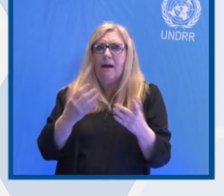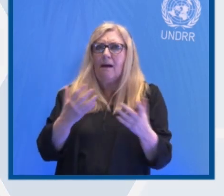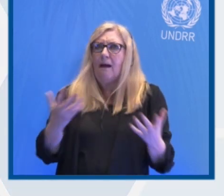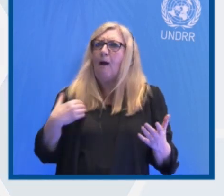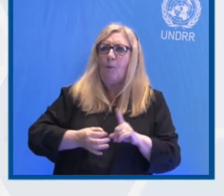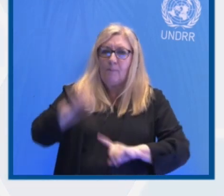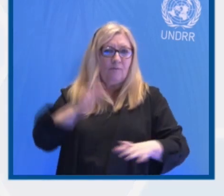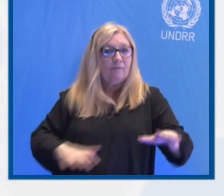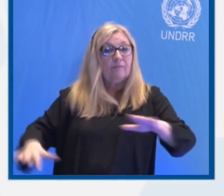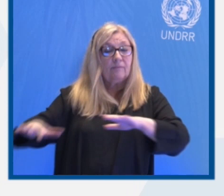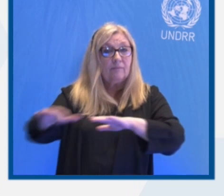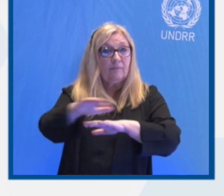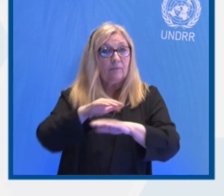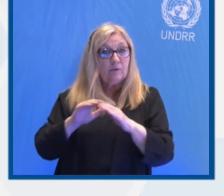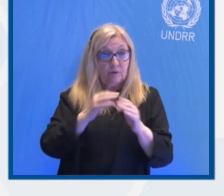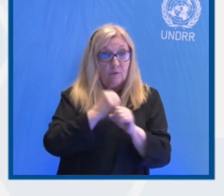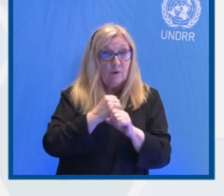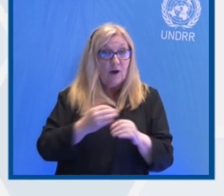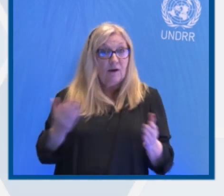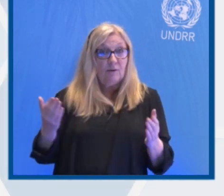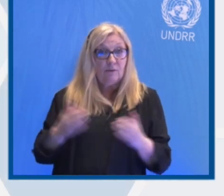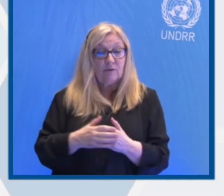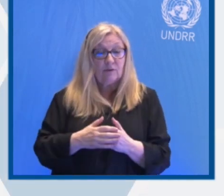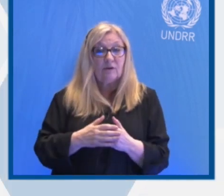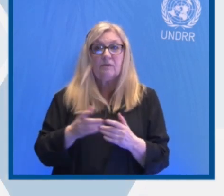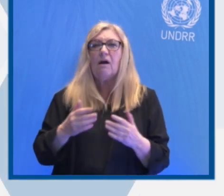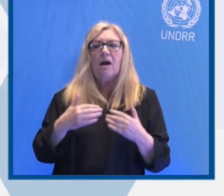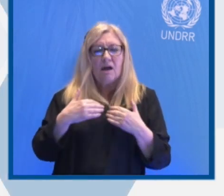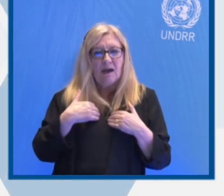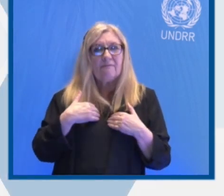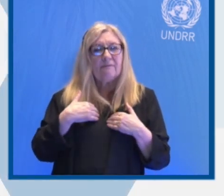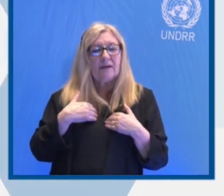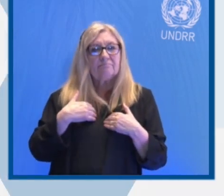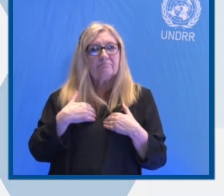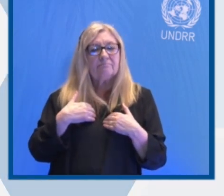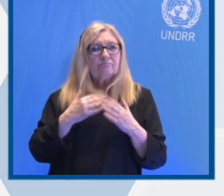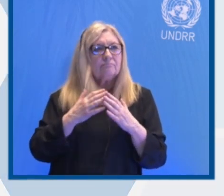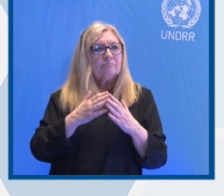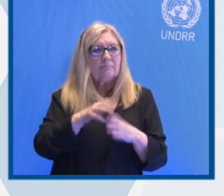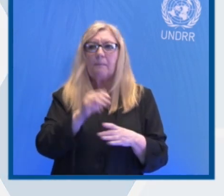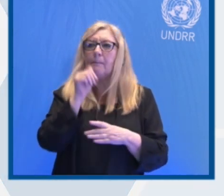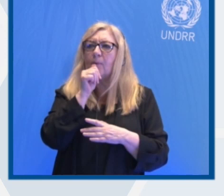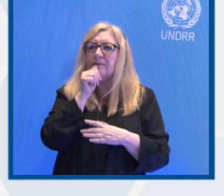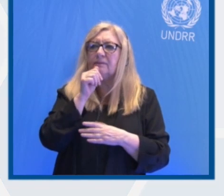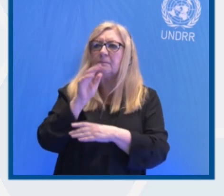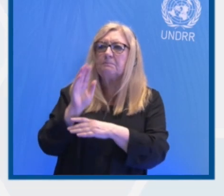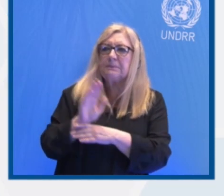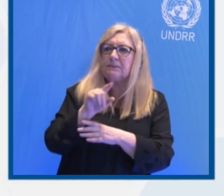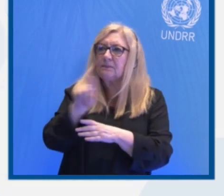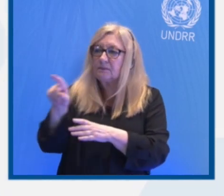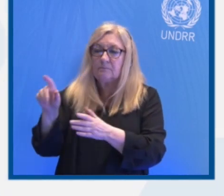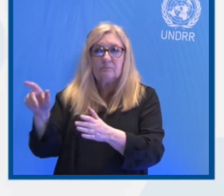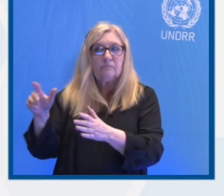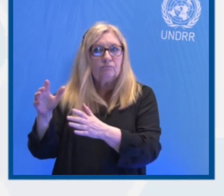in a moment. So there's a growing desire amongst the private sector to be